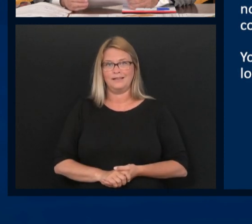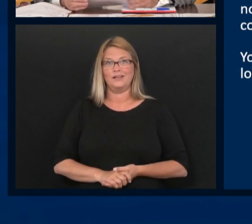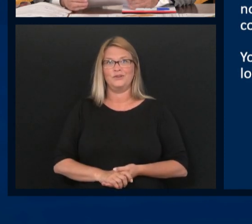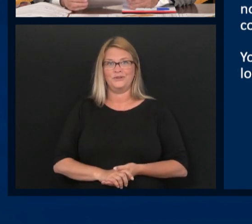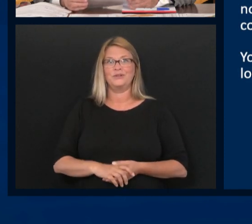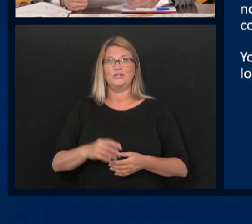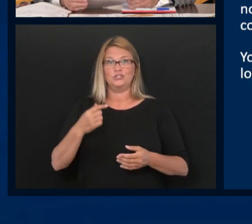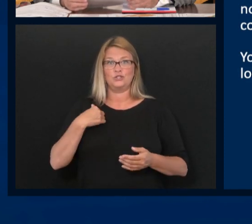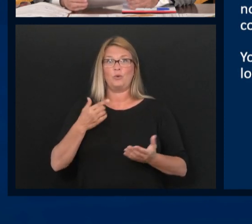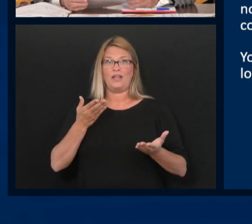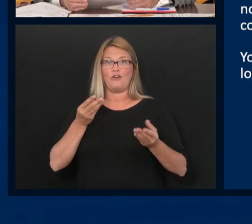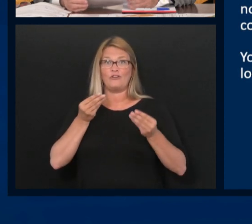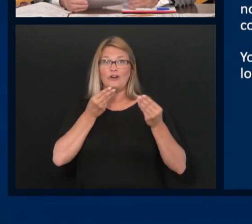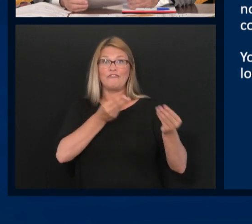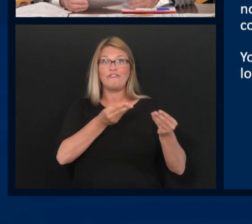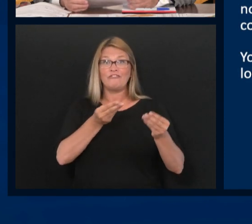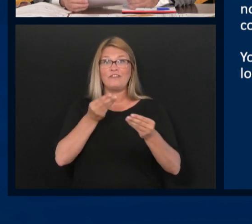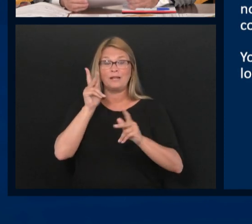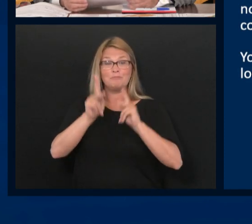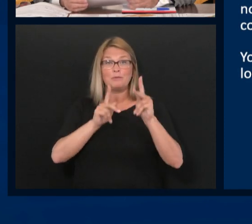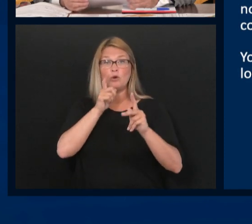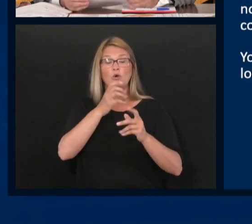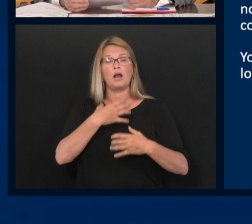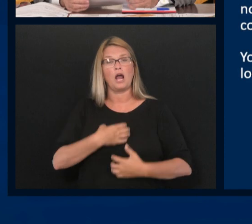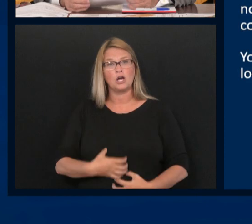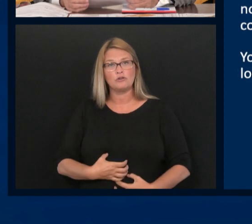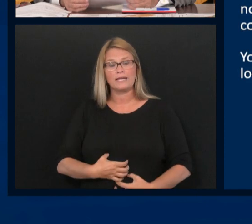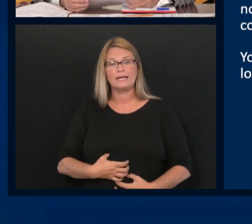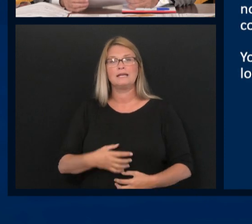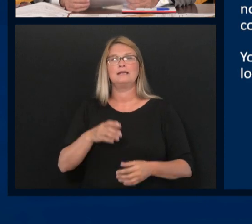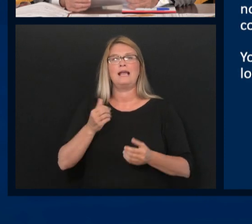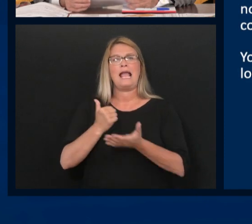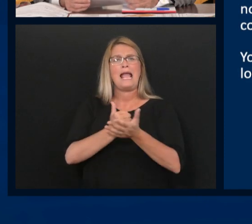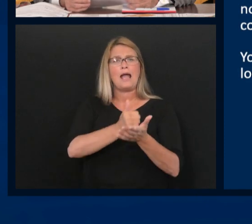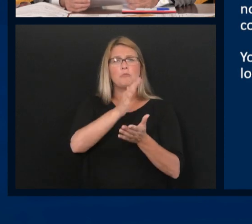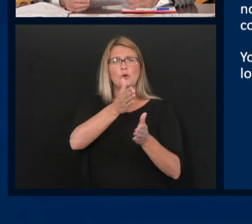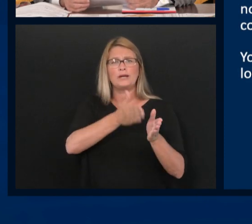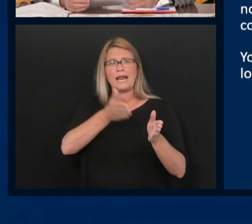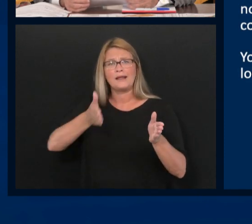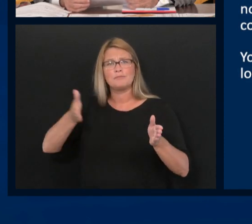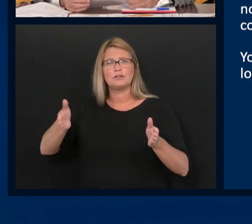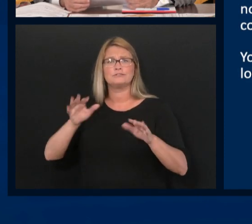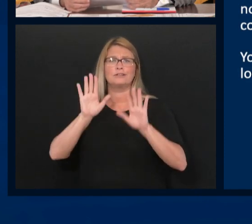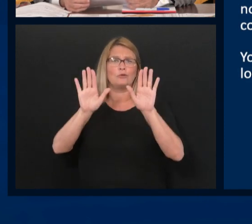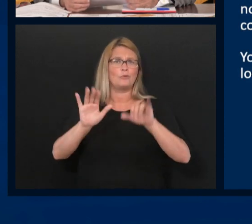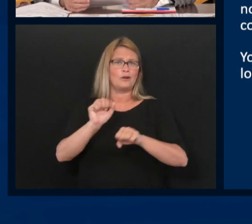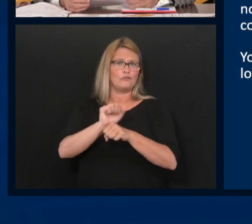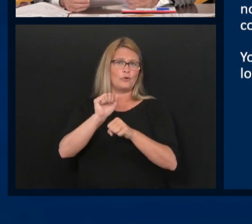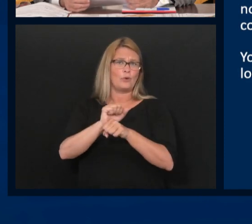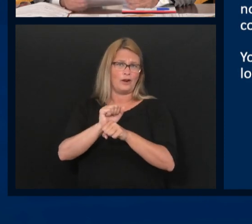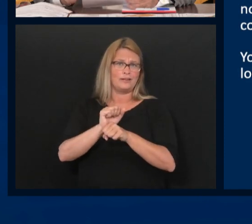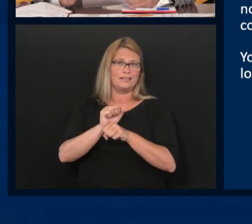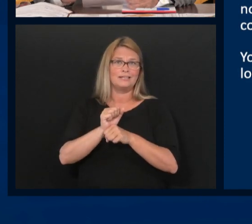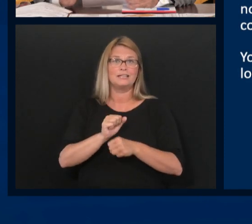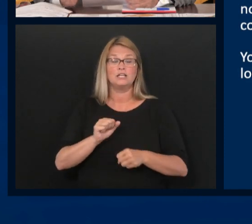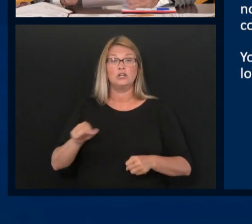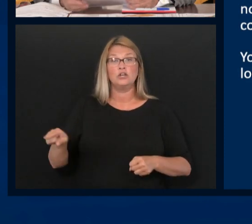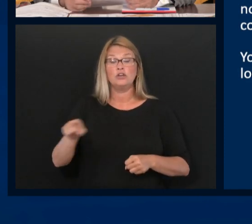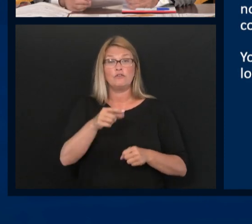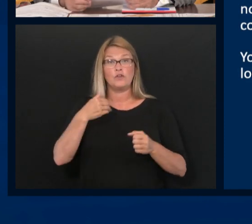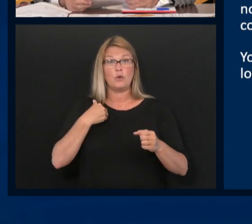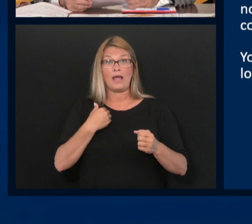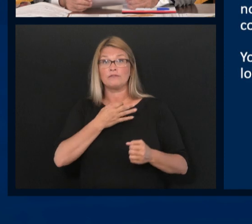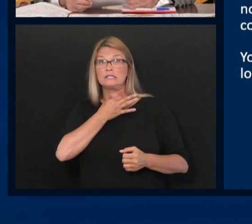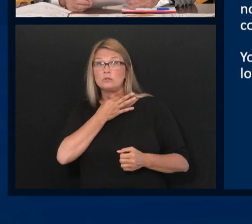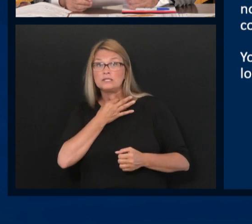that we're taking care of our hungry, and we're helping our neighbors and doing the great work we should be doing. And so, but if you have a question